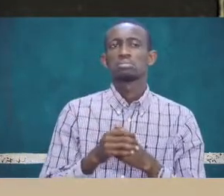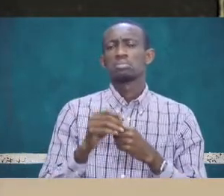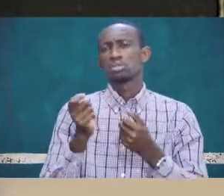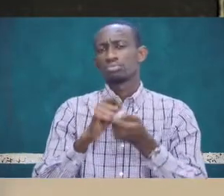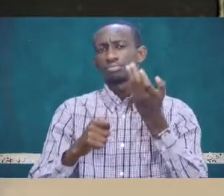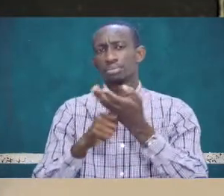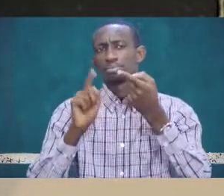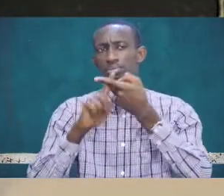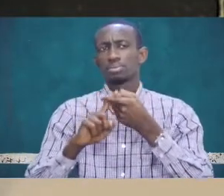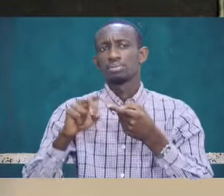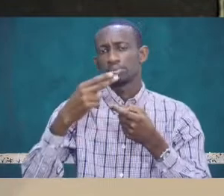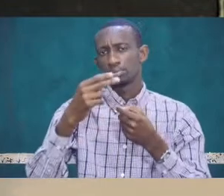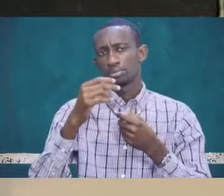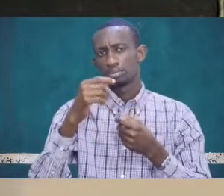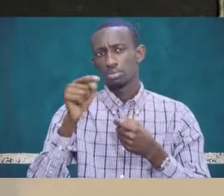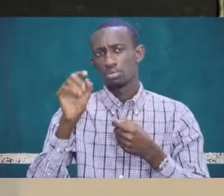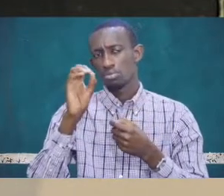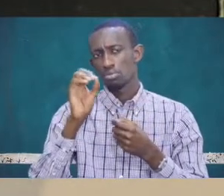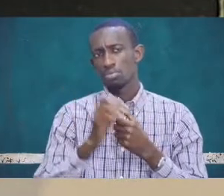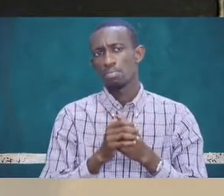acid. As we said before,